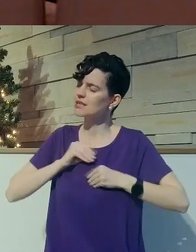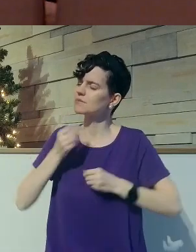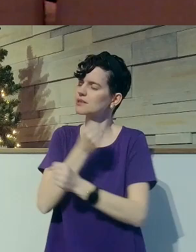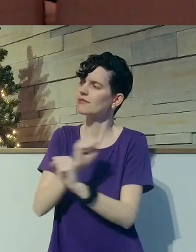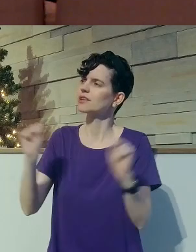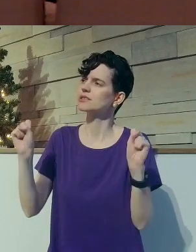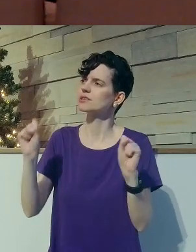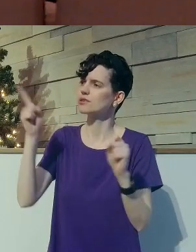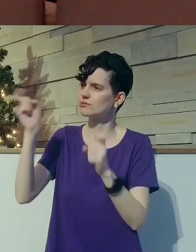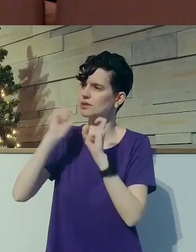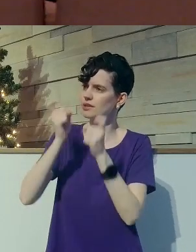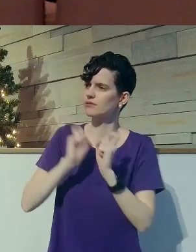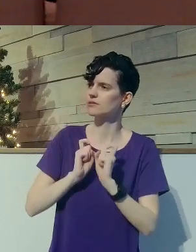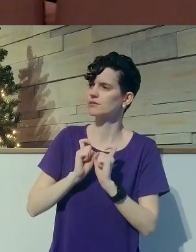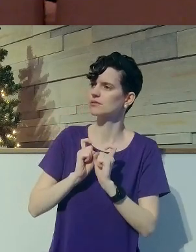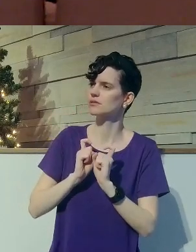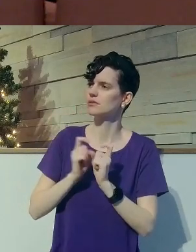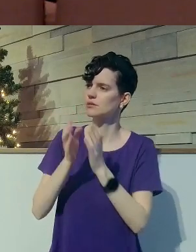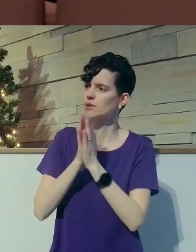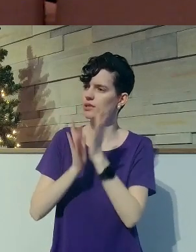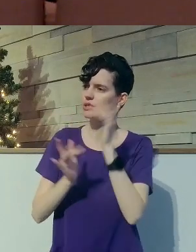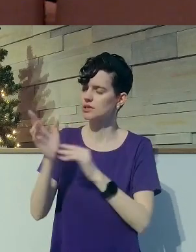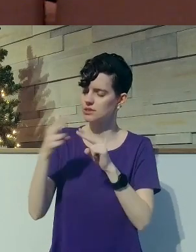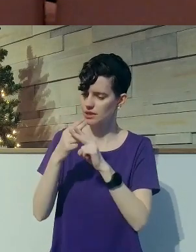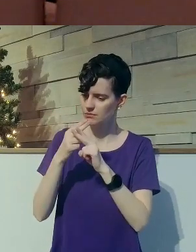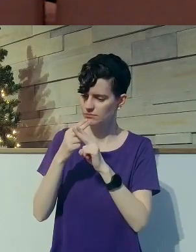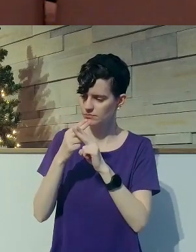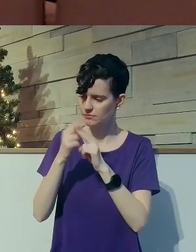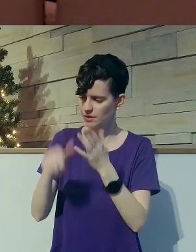salvation that you have. We pray in Jesus' name. Amen.